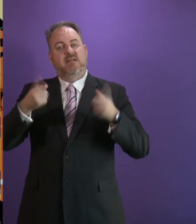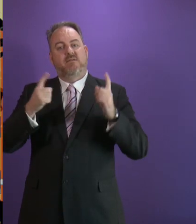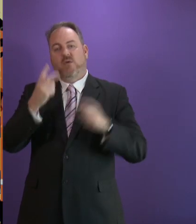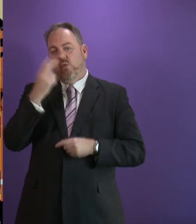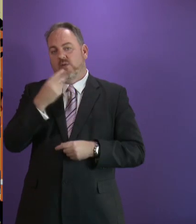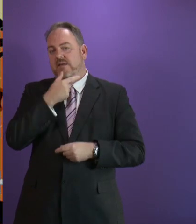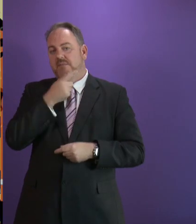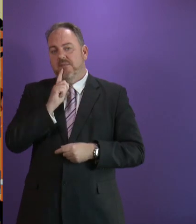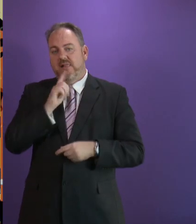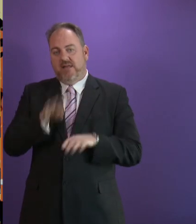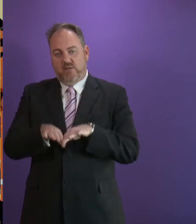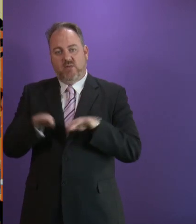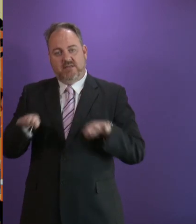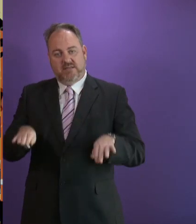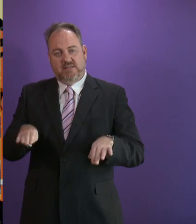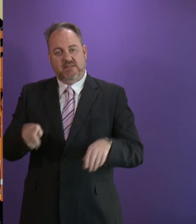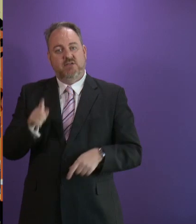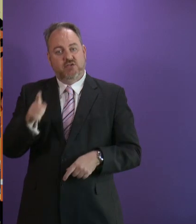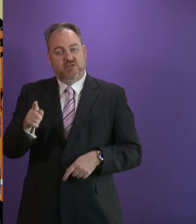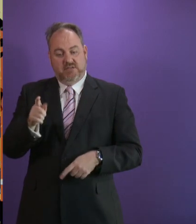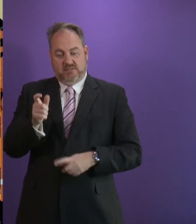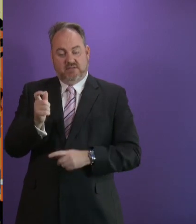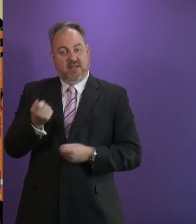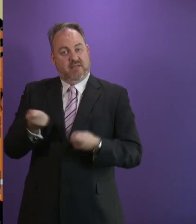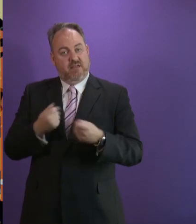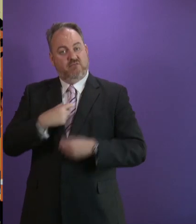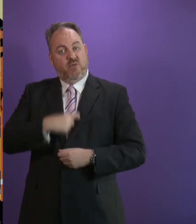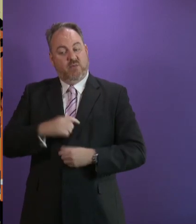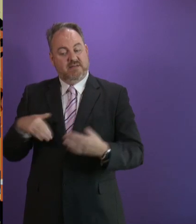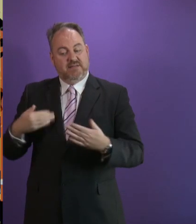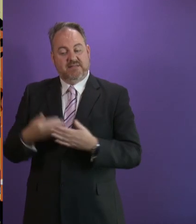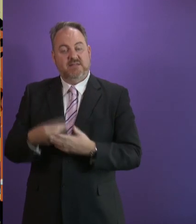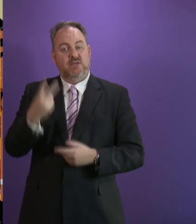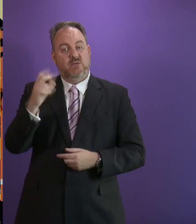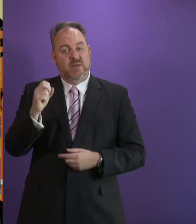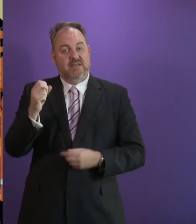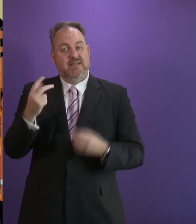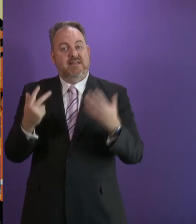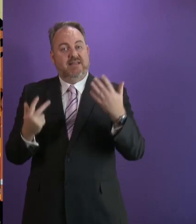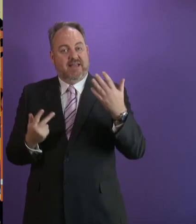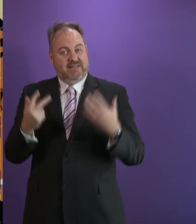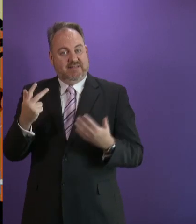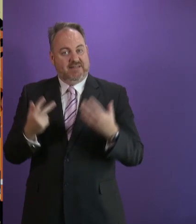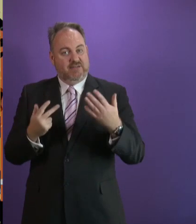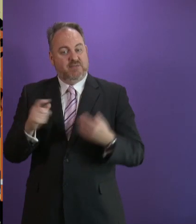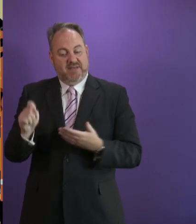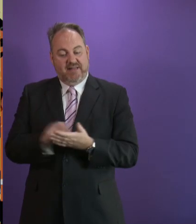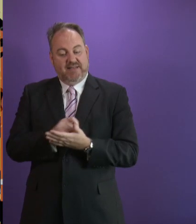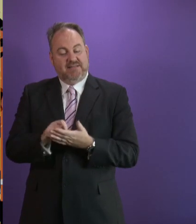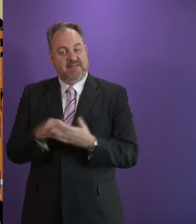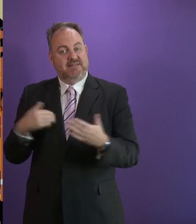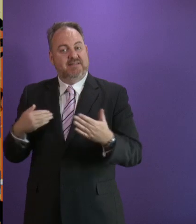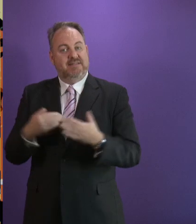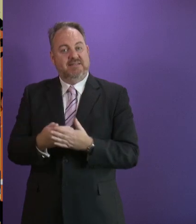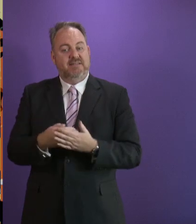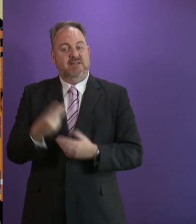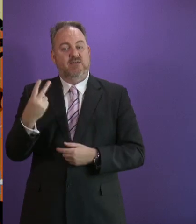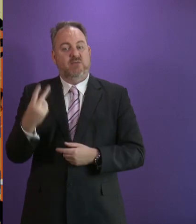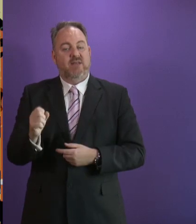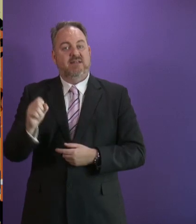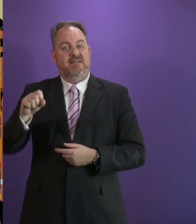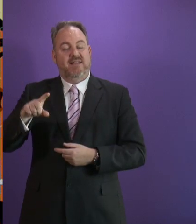and Equalities, and she's held that post since 2018. She's been an elected member of this Parliament since 2011 and